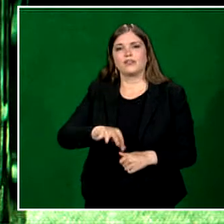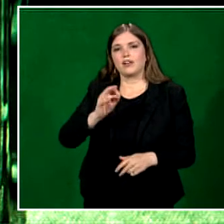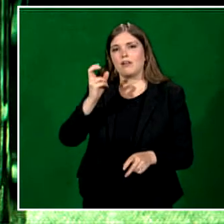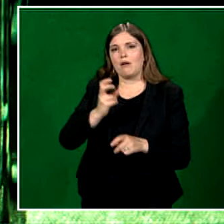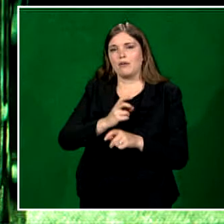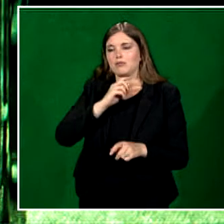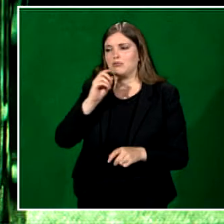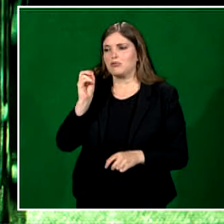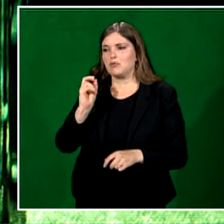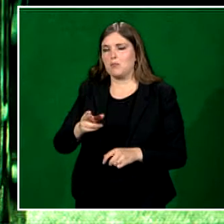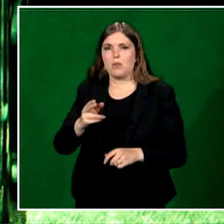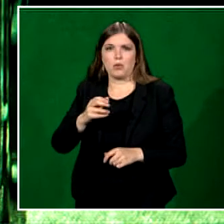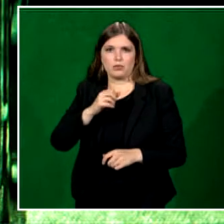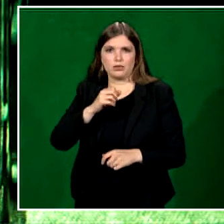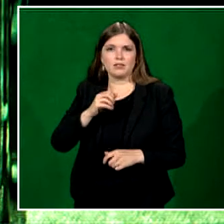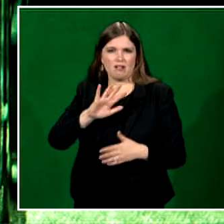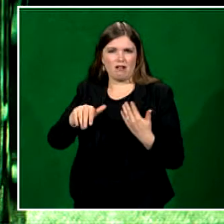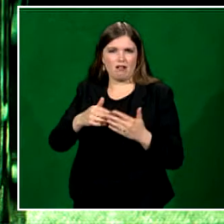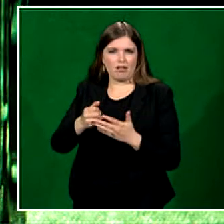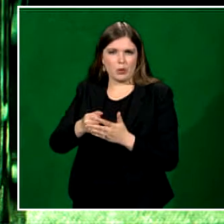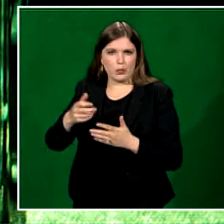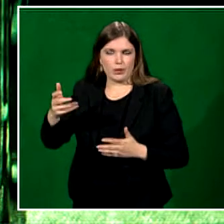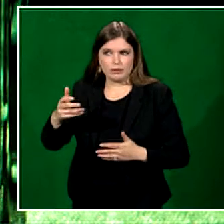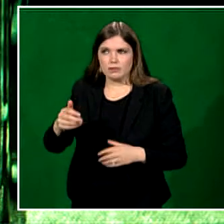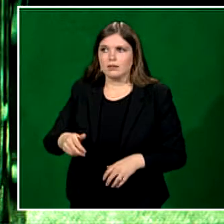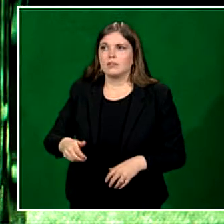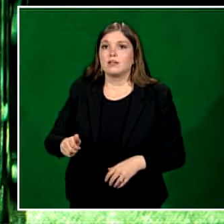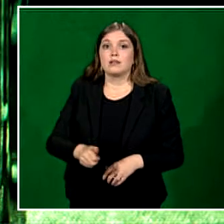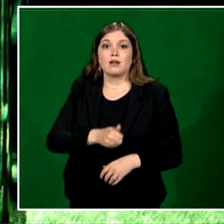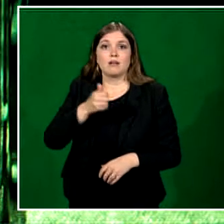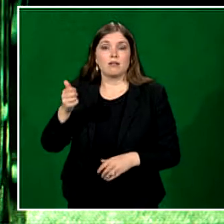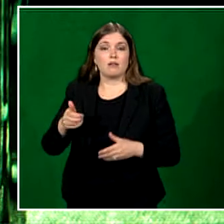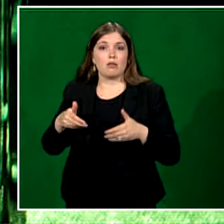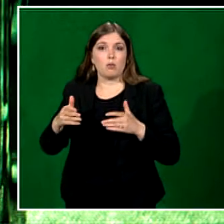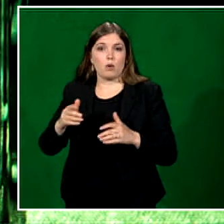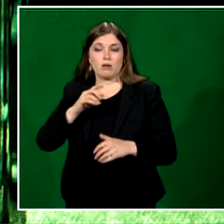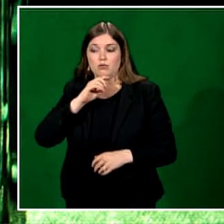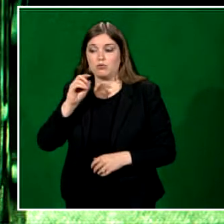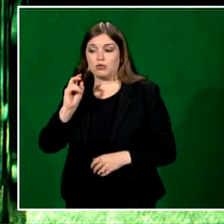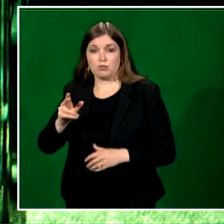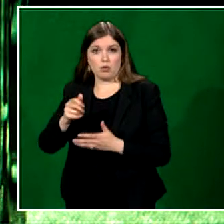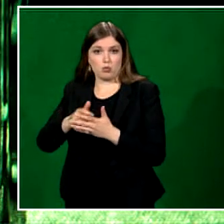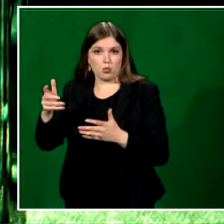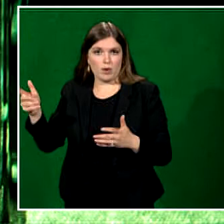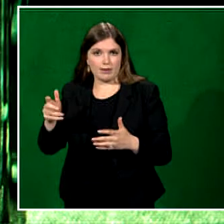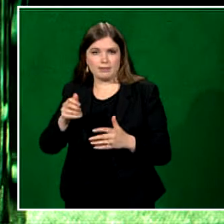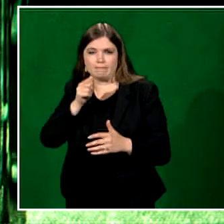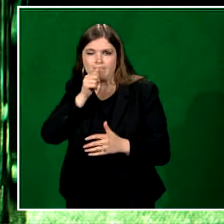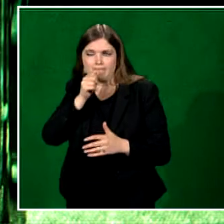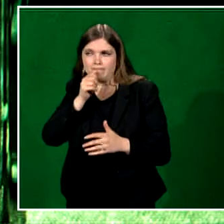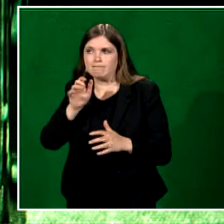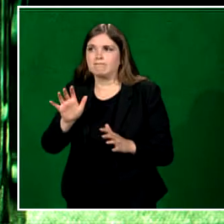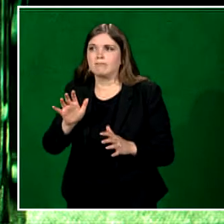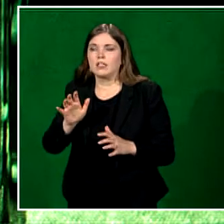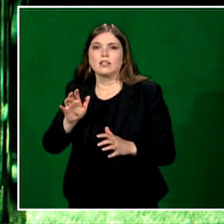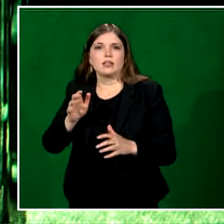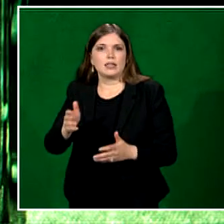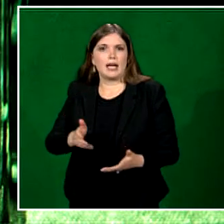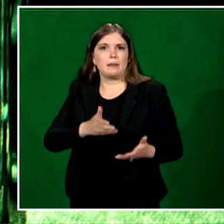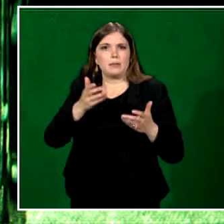they burn the waste. Or in another way, they dispose the waste indiscriminately. And this brings a lot